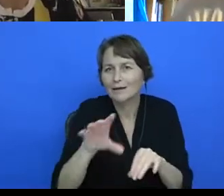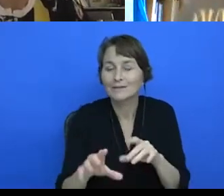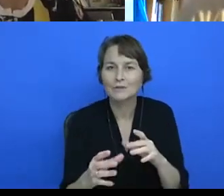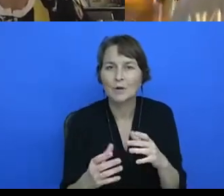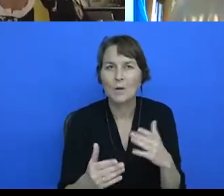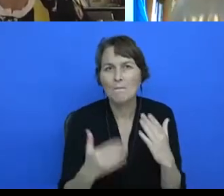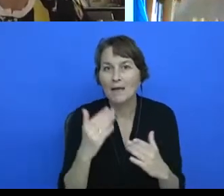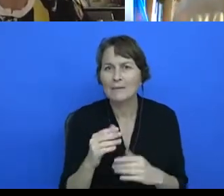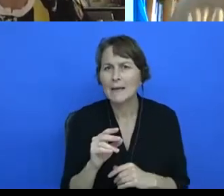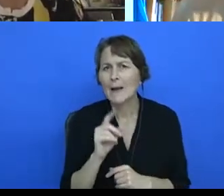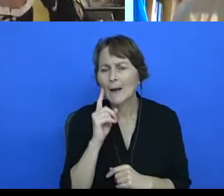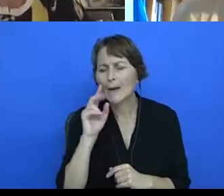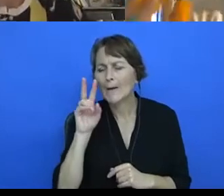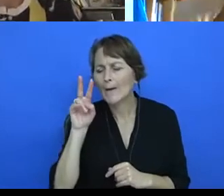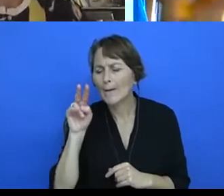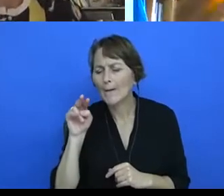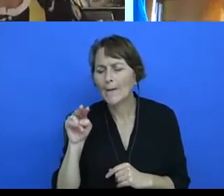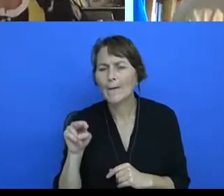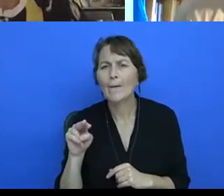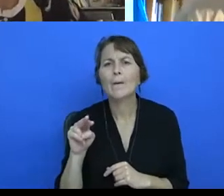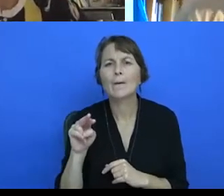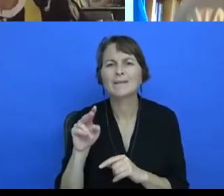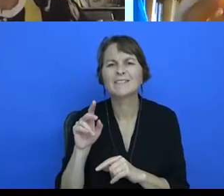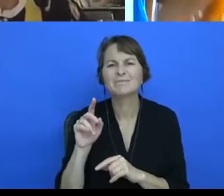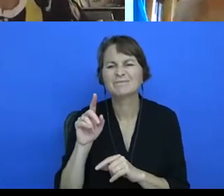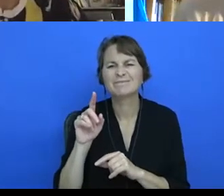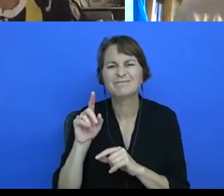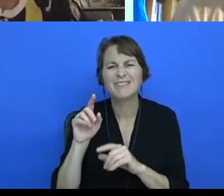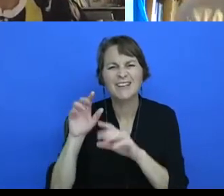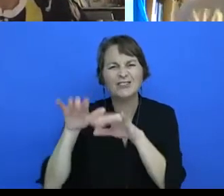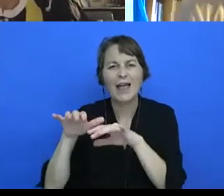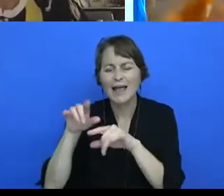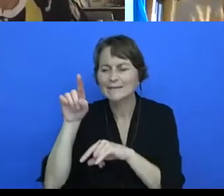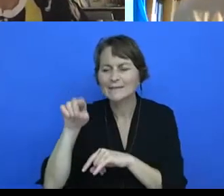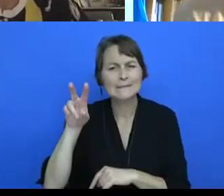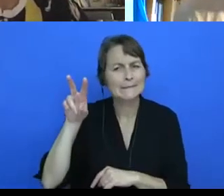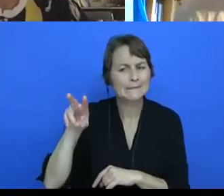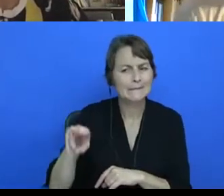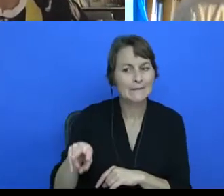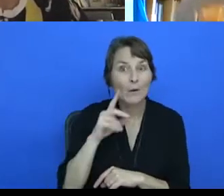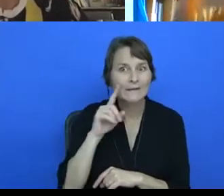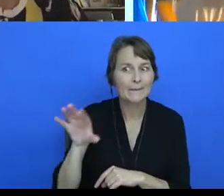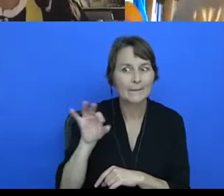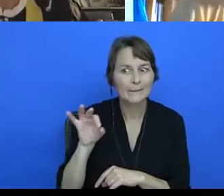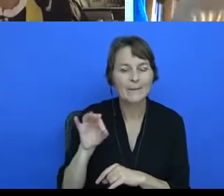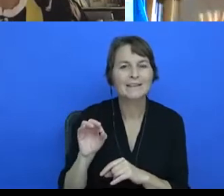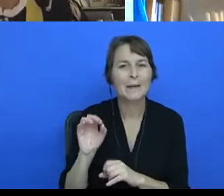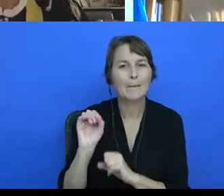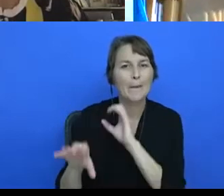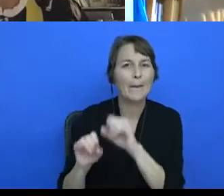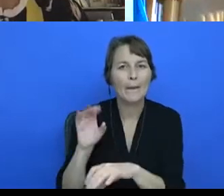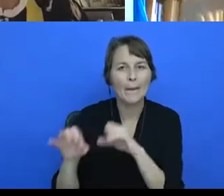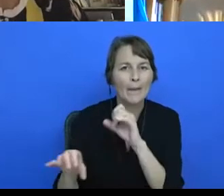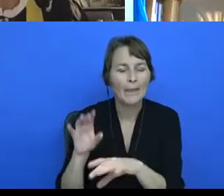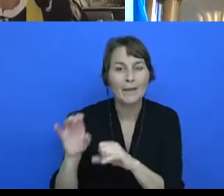tonight's quiz and things like that, just to create a sense of, you know, sort of, woo, something exciting is going to happen. Although it probably wasn't very exciting when it